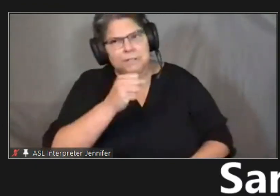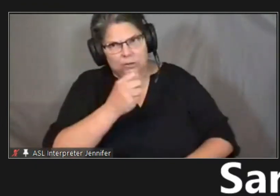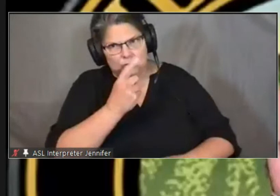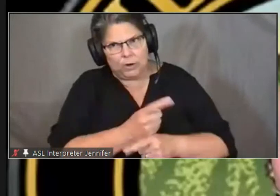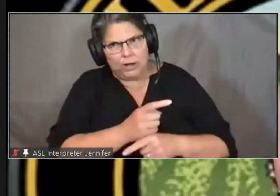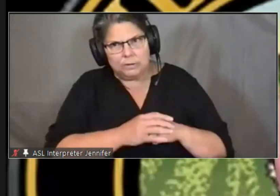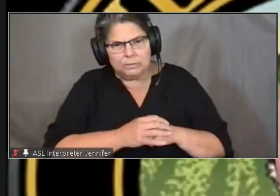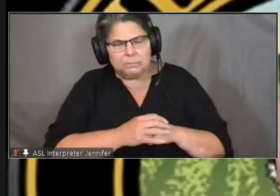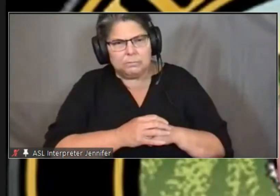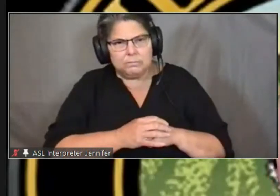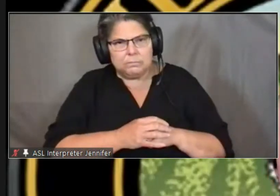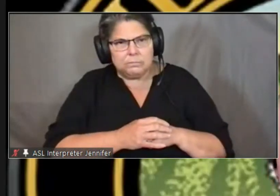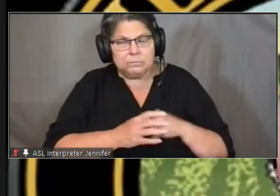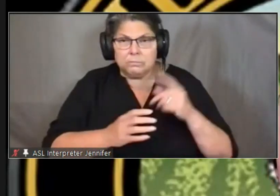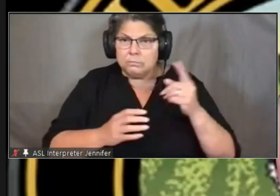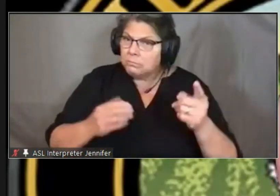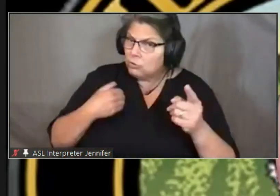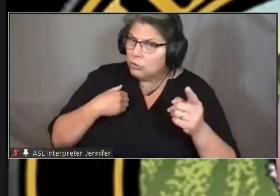Do you have a follow-up?